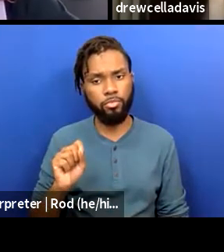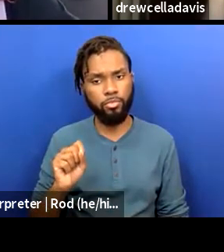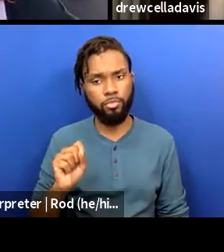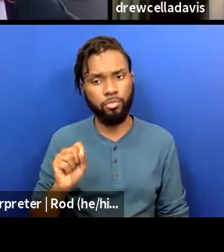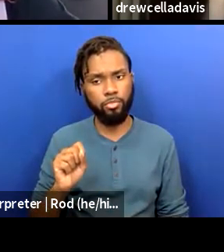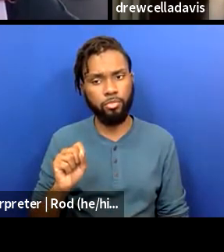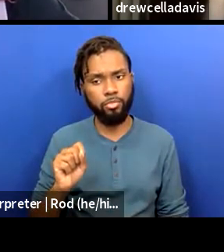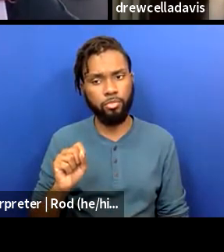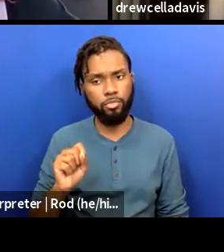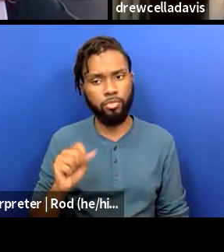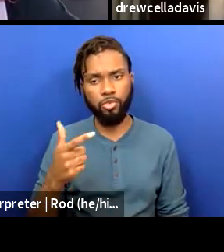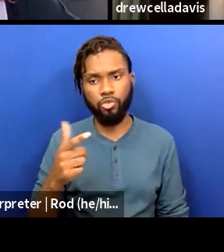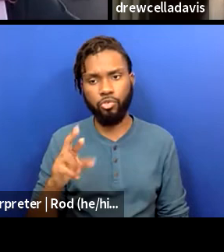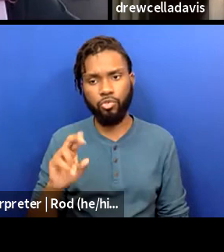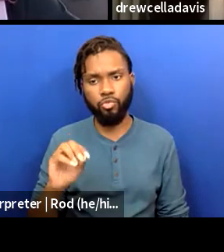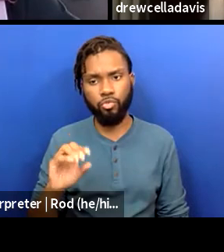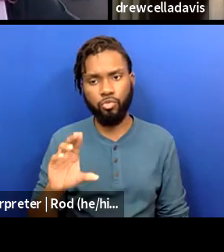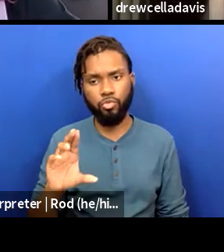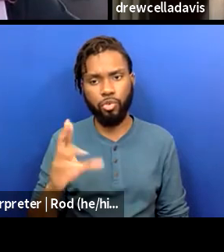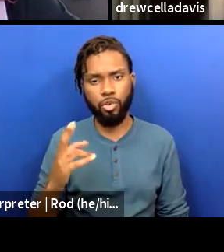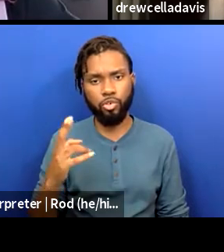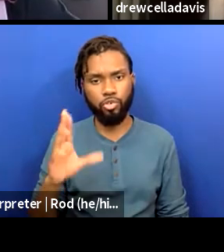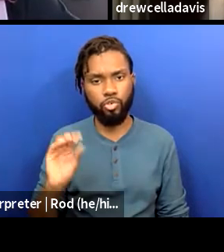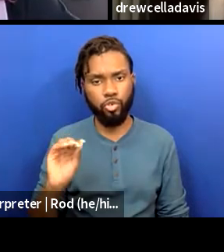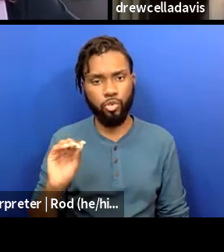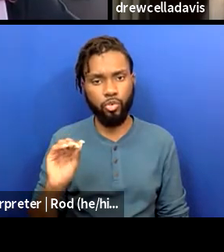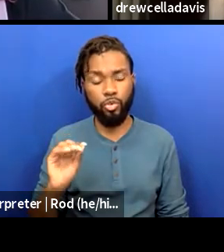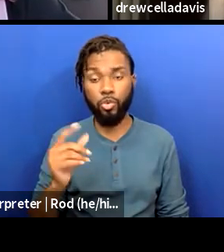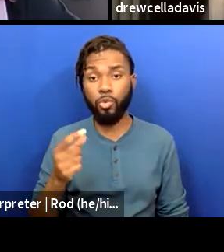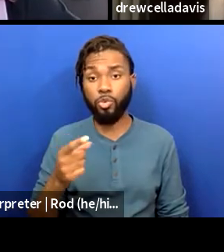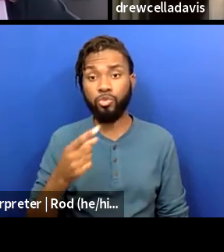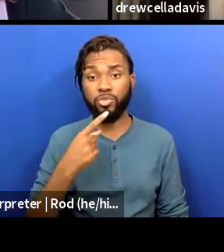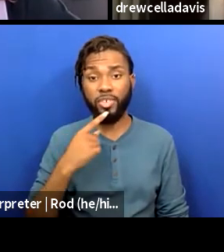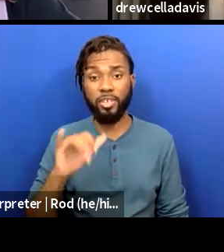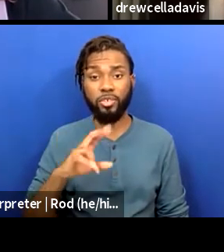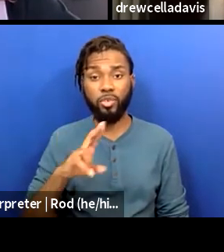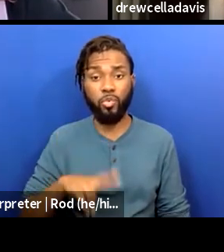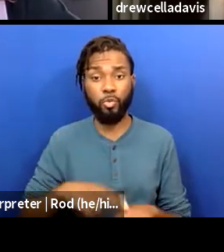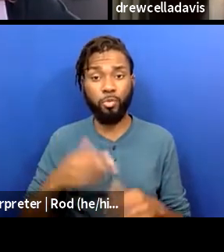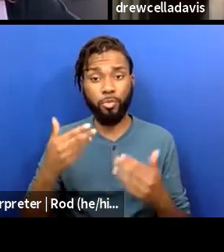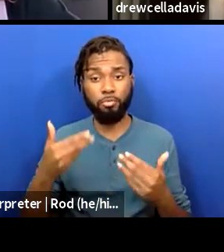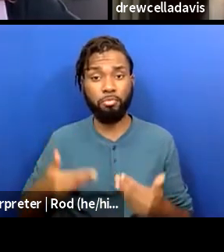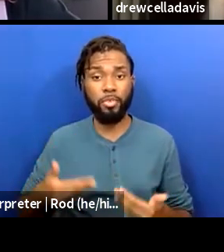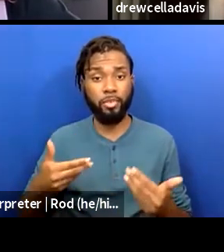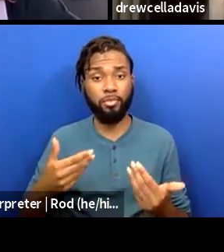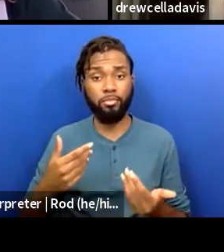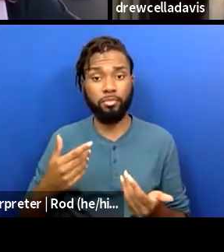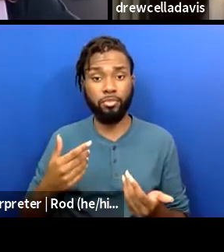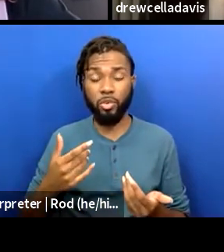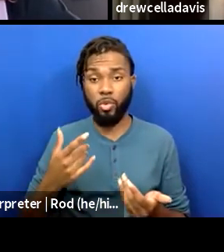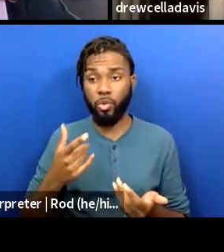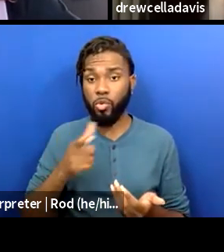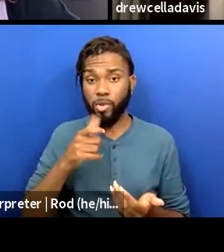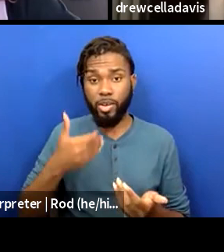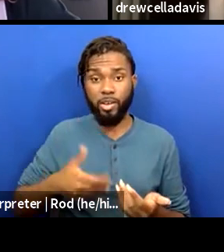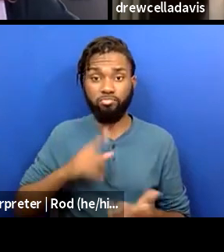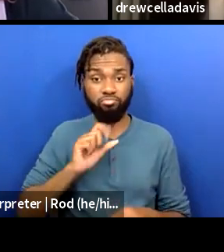What you're saying is the normal, sensible me. What I am in real life is more like Groucho.